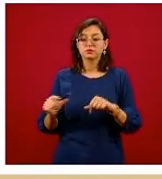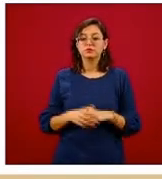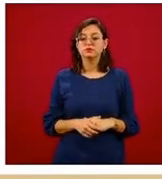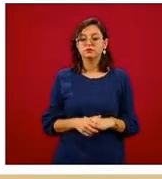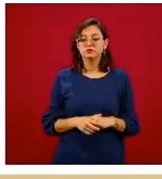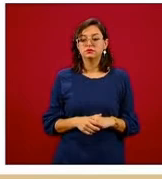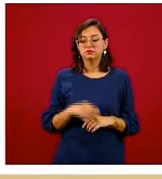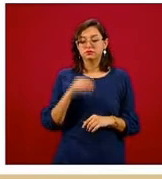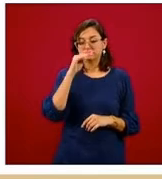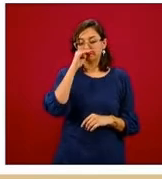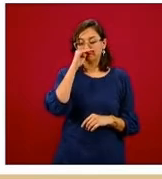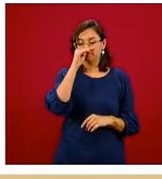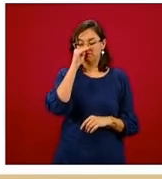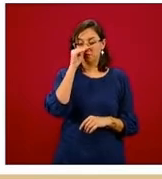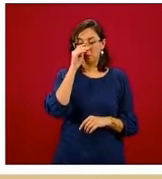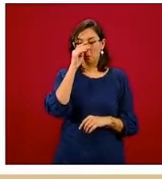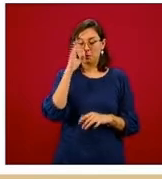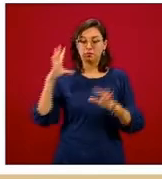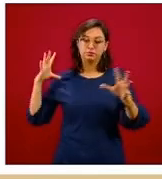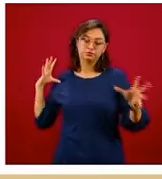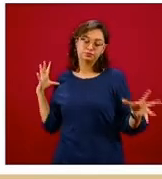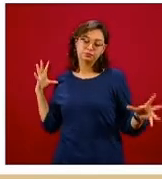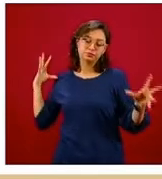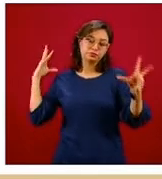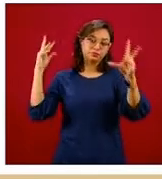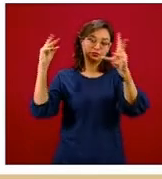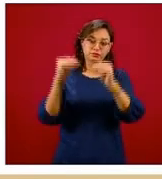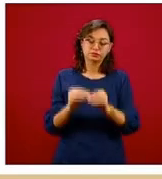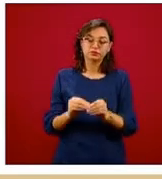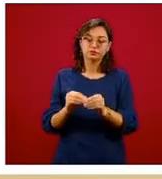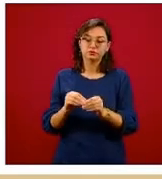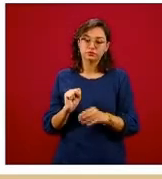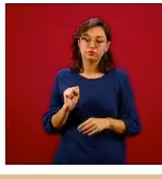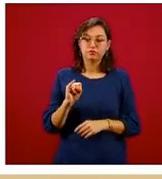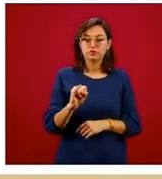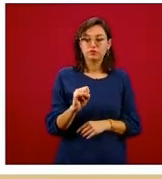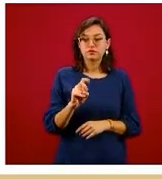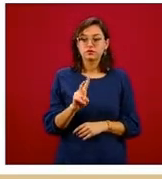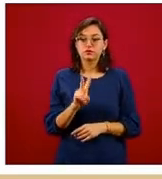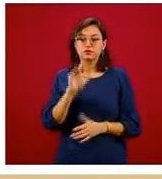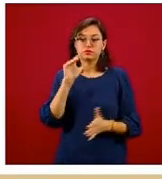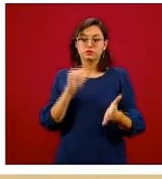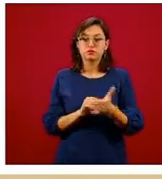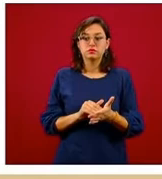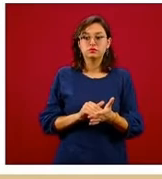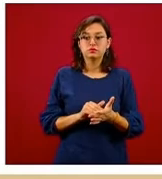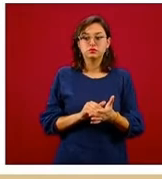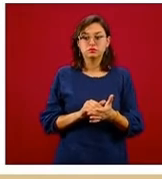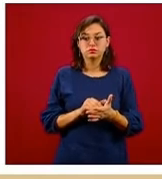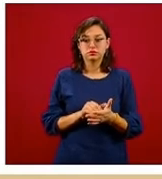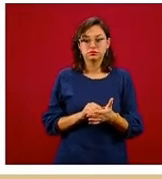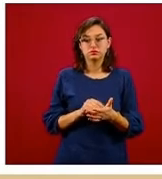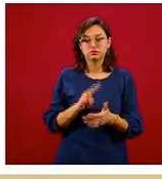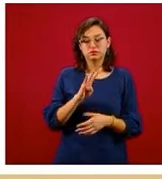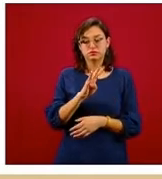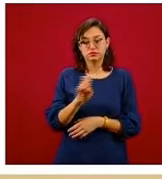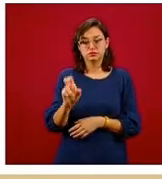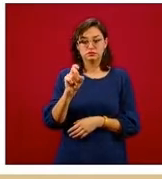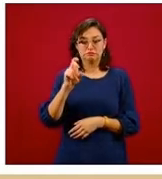And in the next slide, we are going to see the accrued burden confirmed